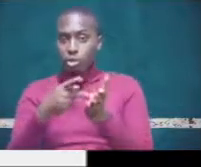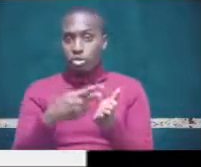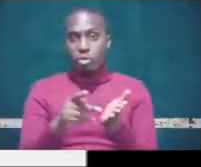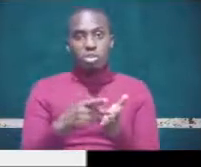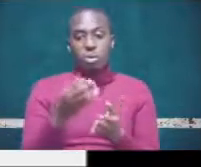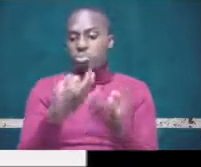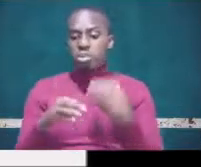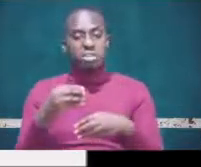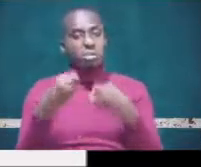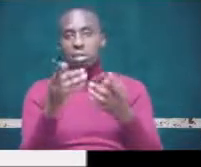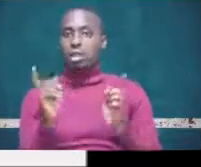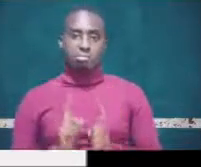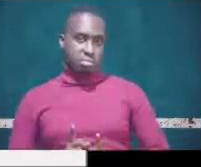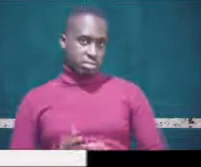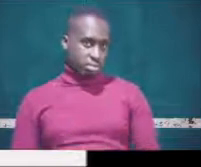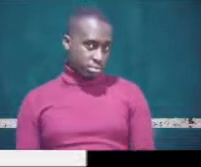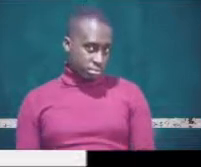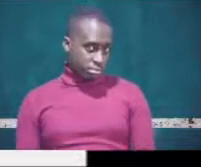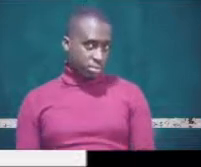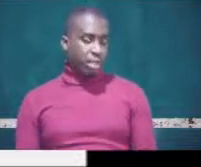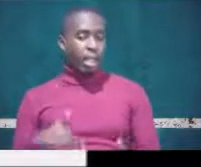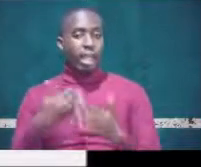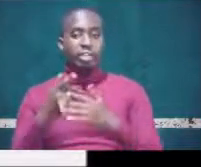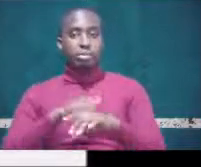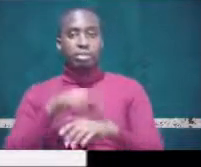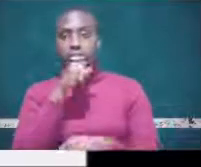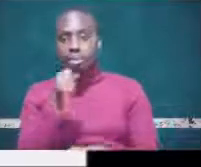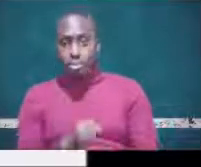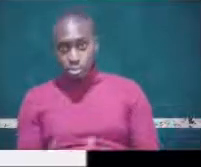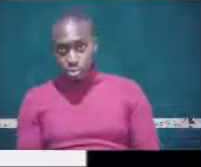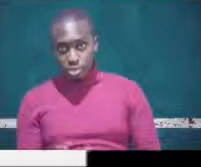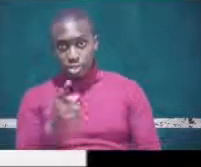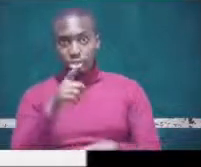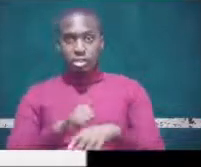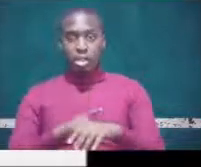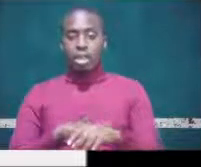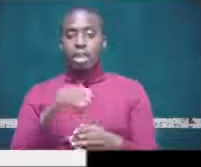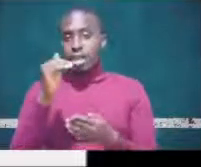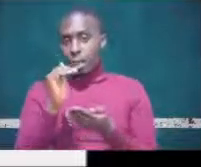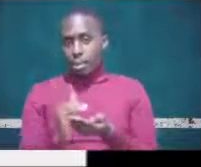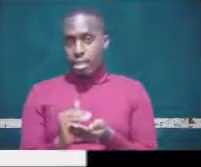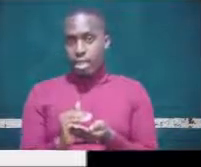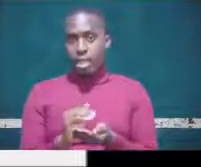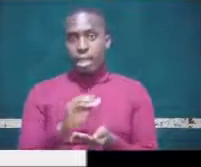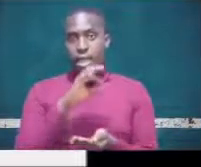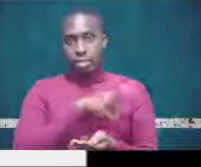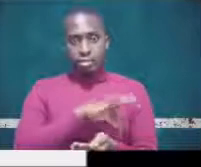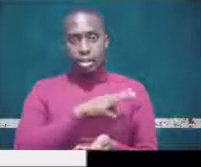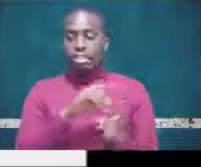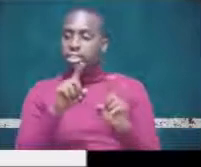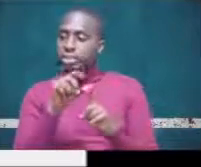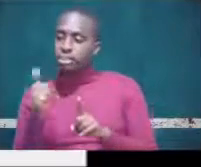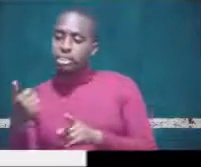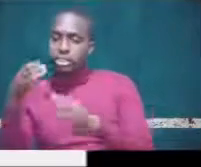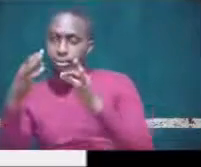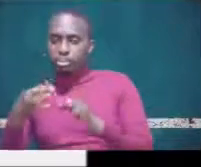So with the use of machines, it reduces the wage bill and other related costs like